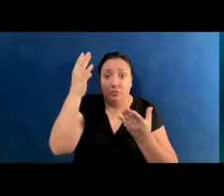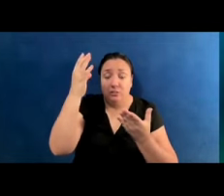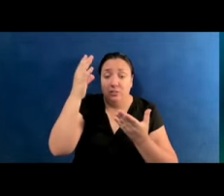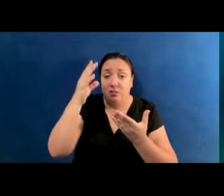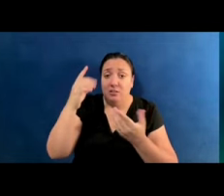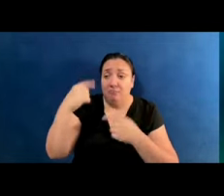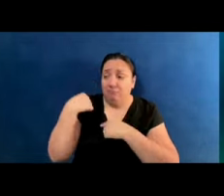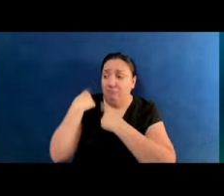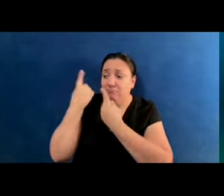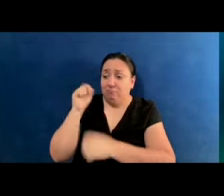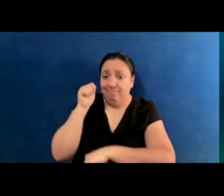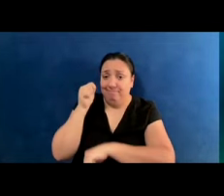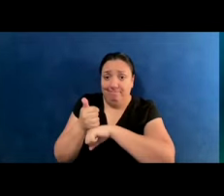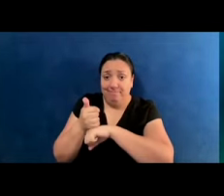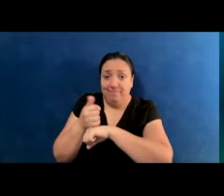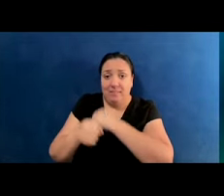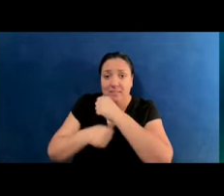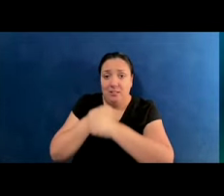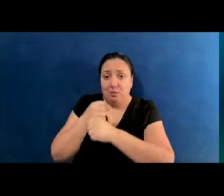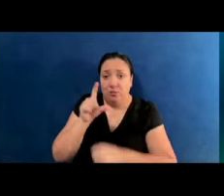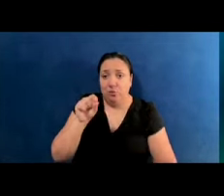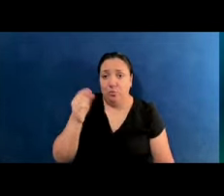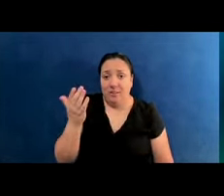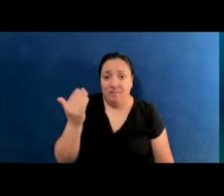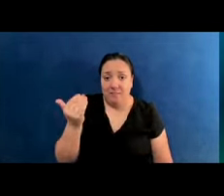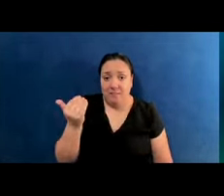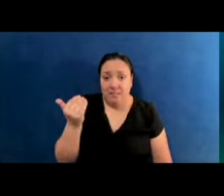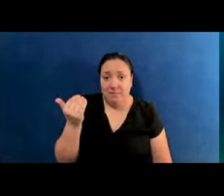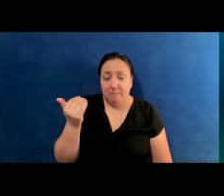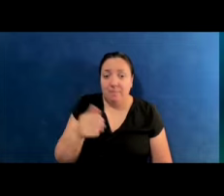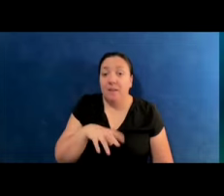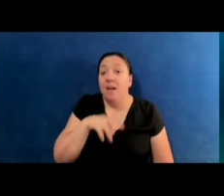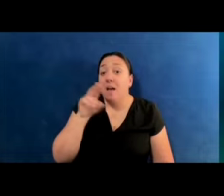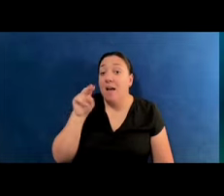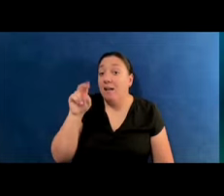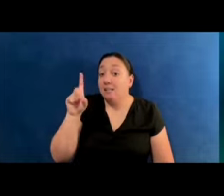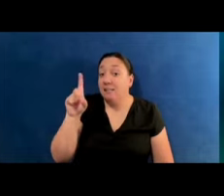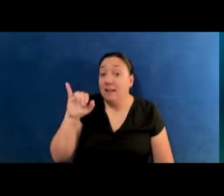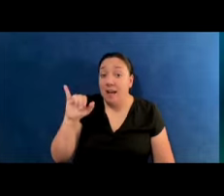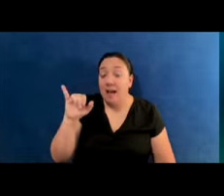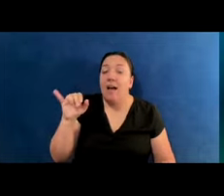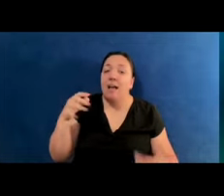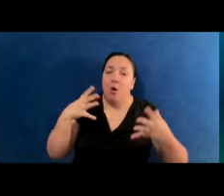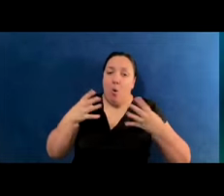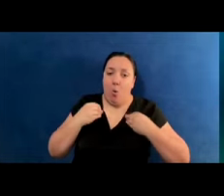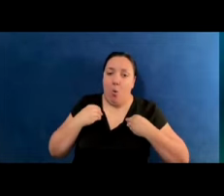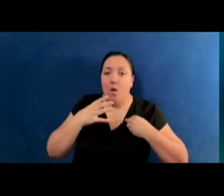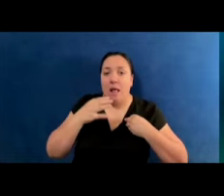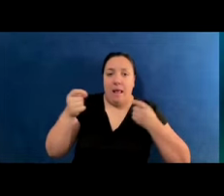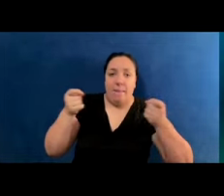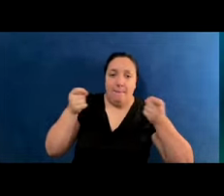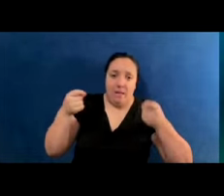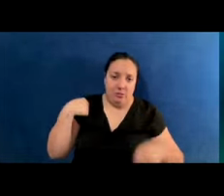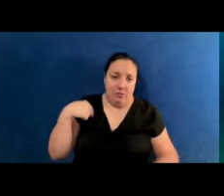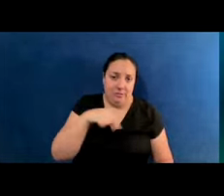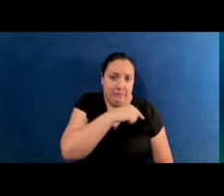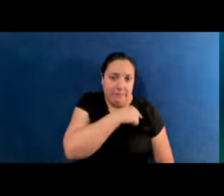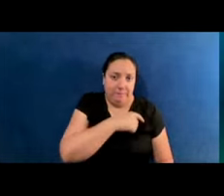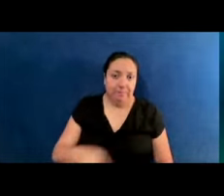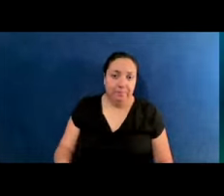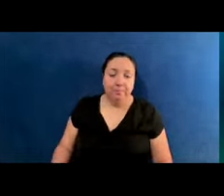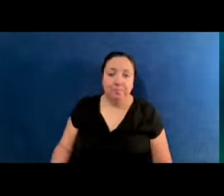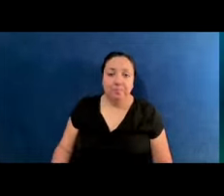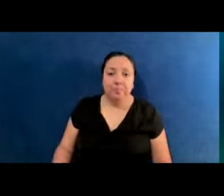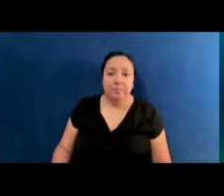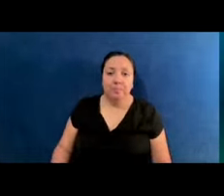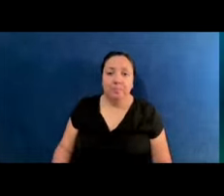in 2015, and we are owned and managed by NDI. So for today's agenda, I